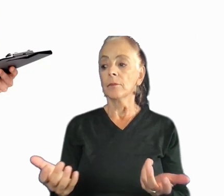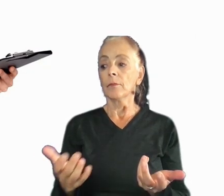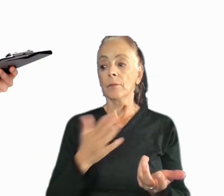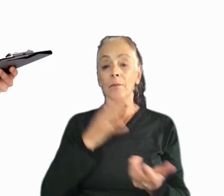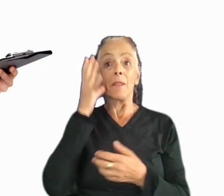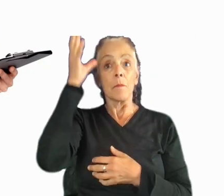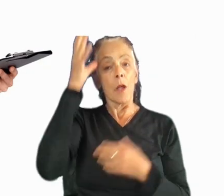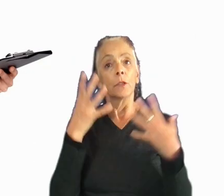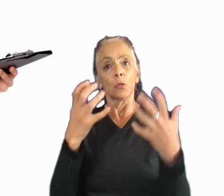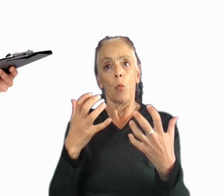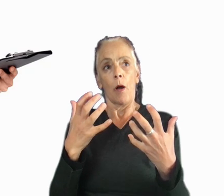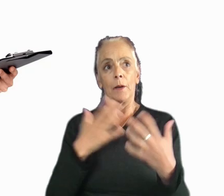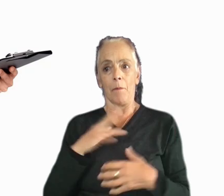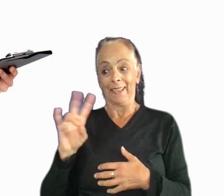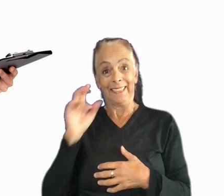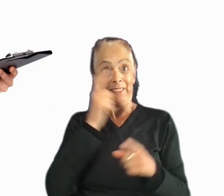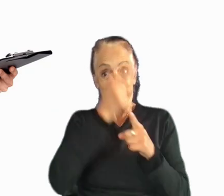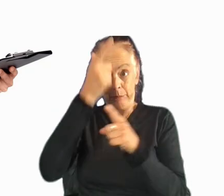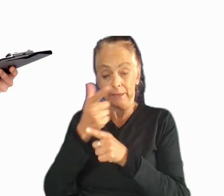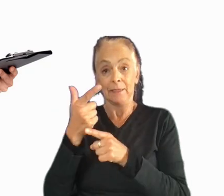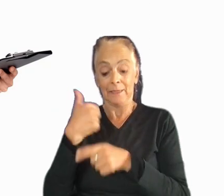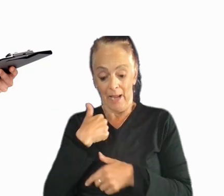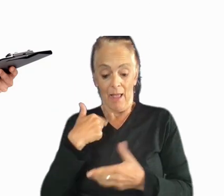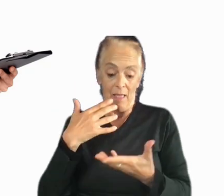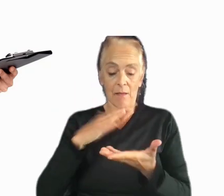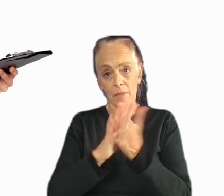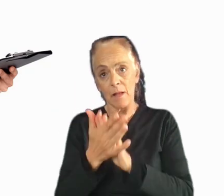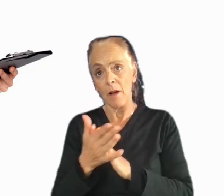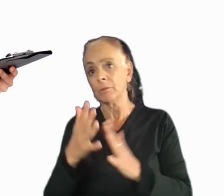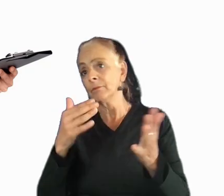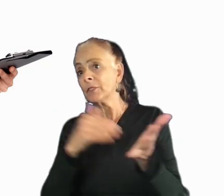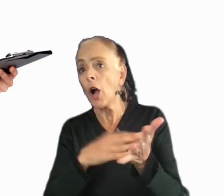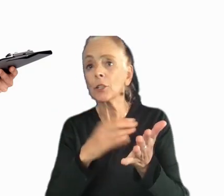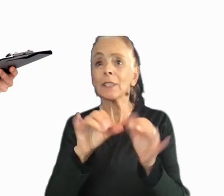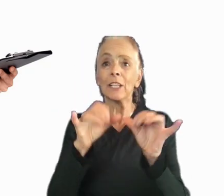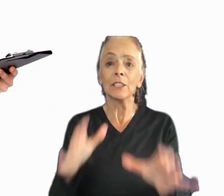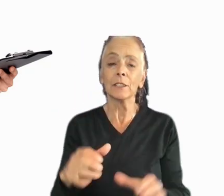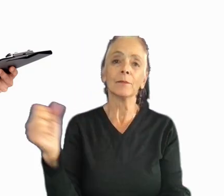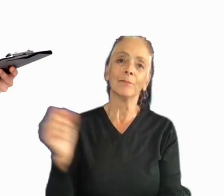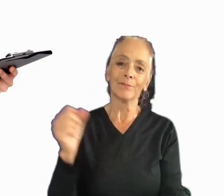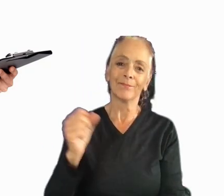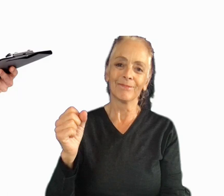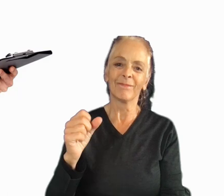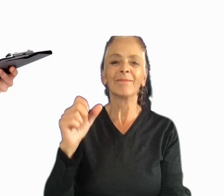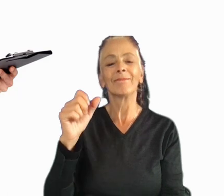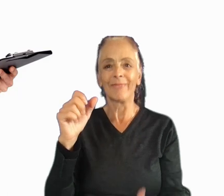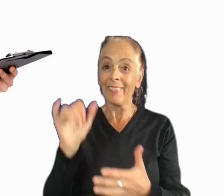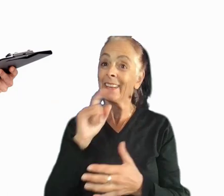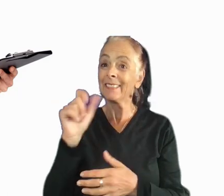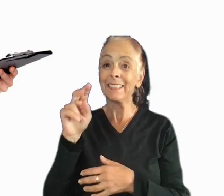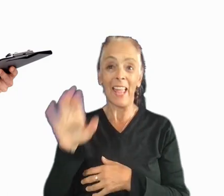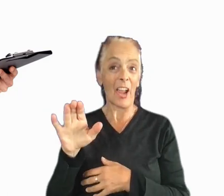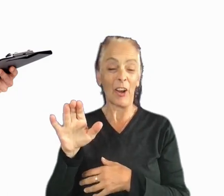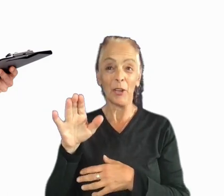My parents wanted my 7 siblings and I to become doctors and engineers. Yes, it's a very Arab stereotype. My dad